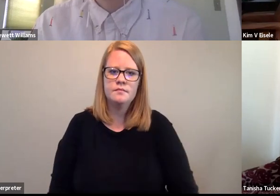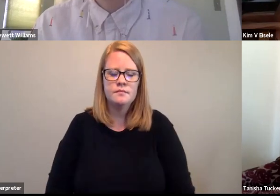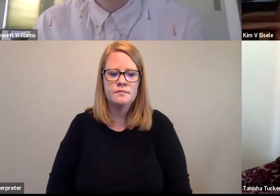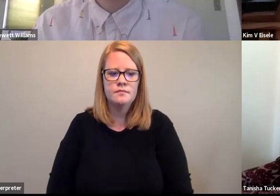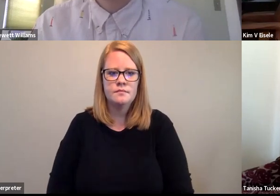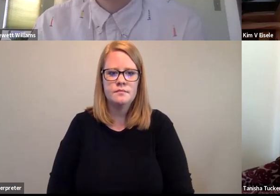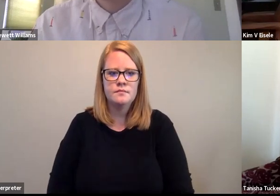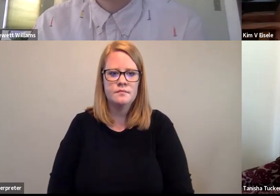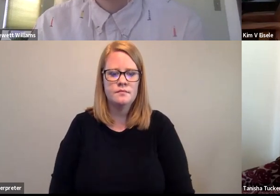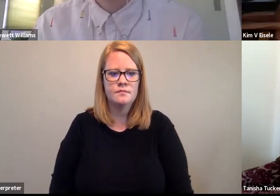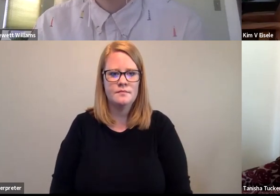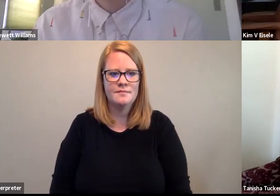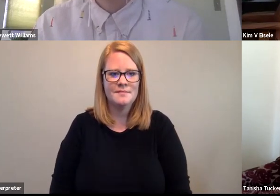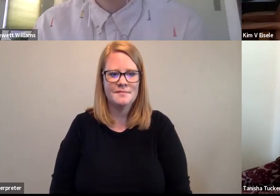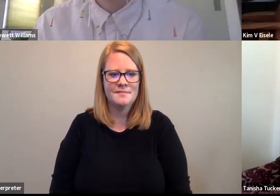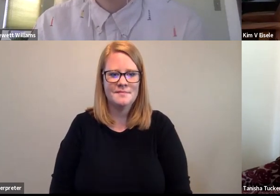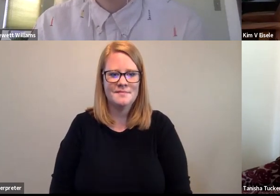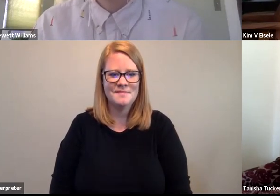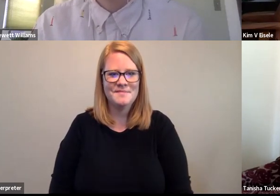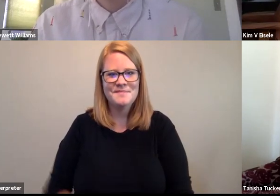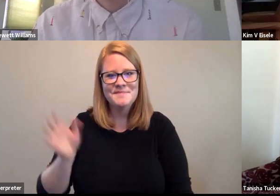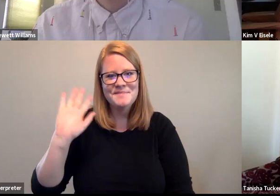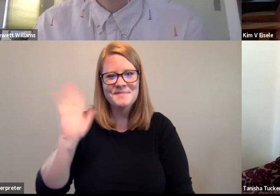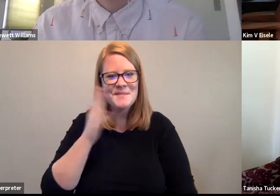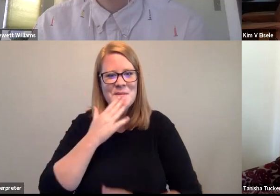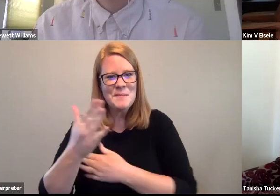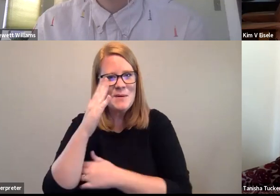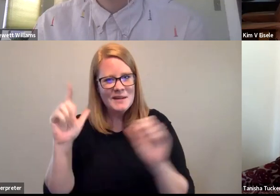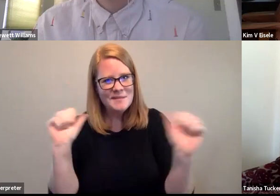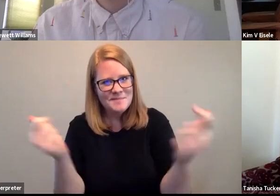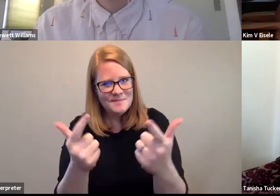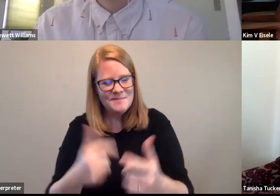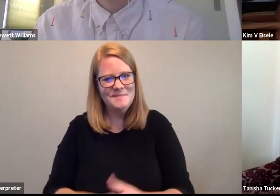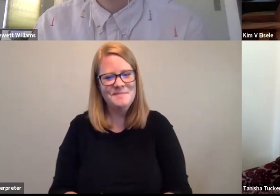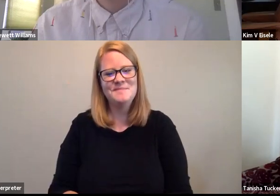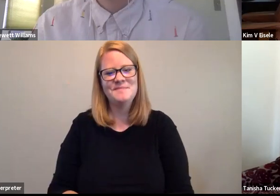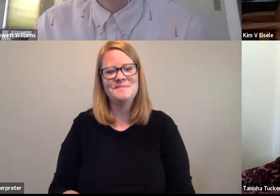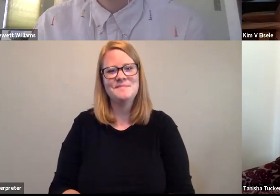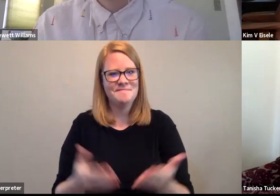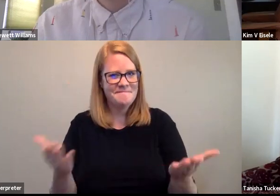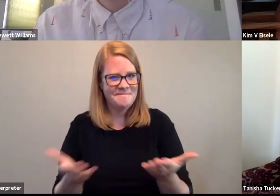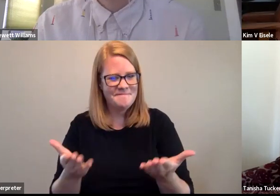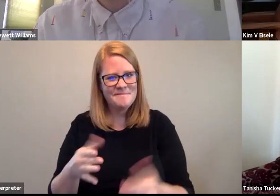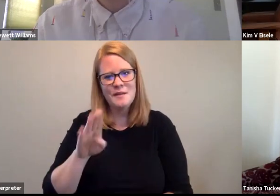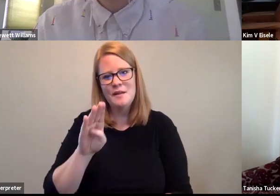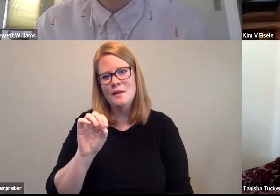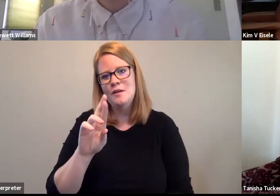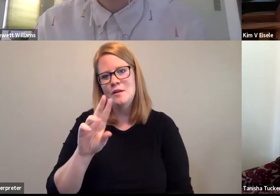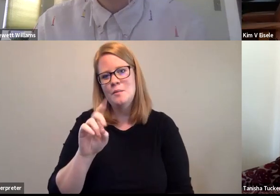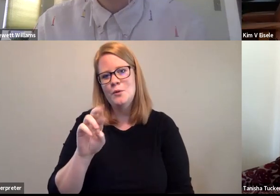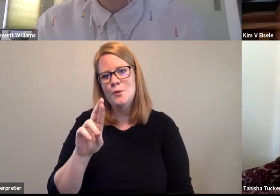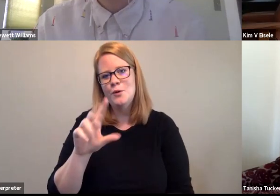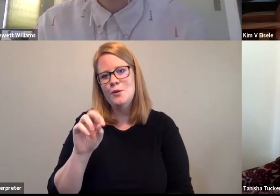All right. Good morning, everybody. Here we are with Borderlore Live on Wednesday morning,